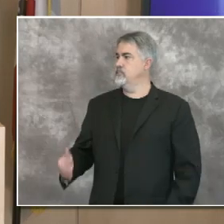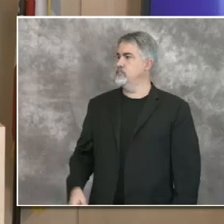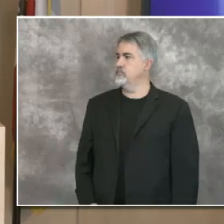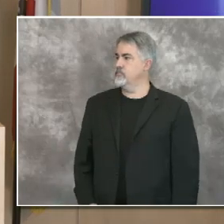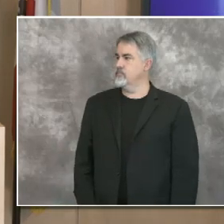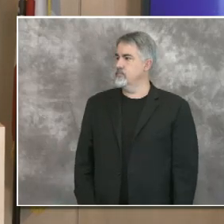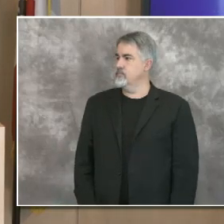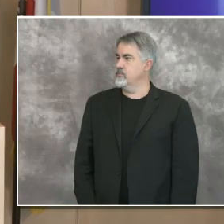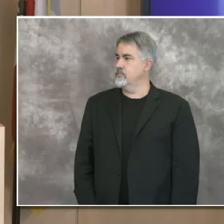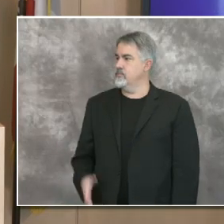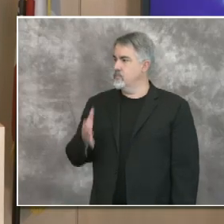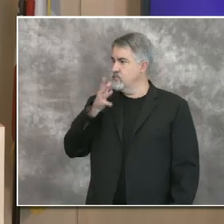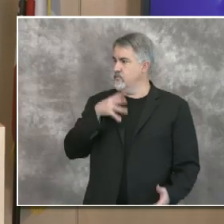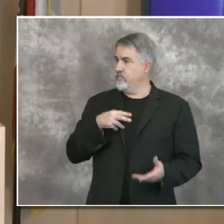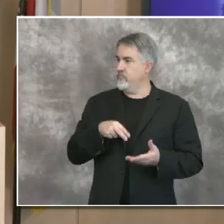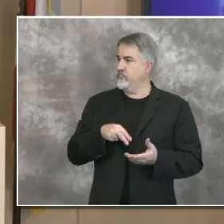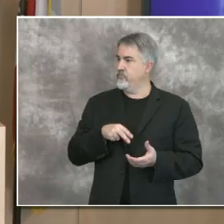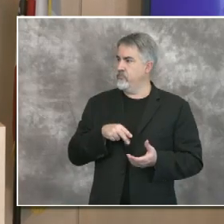My first one